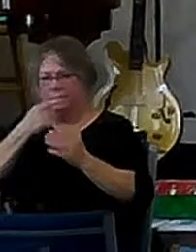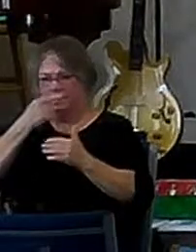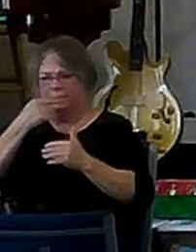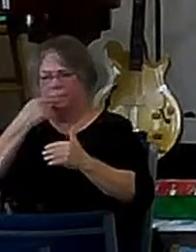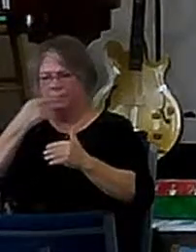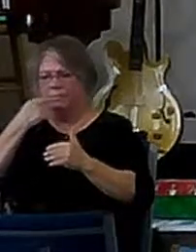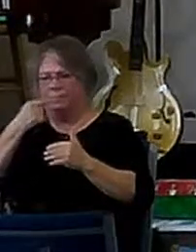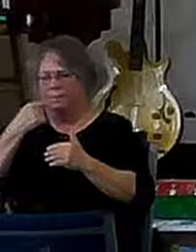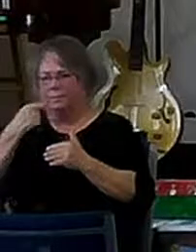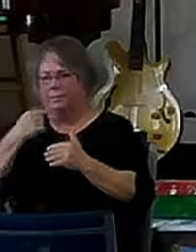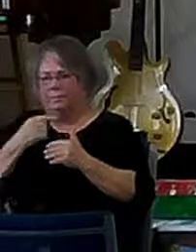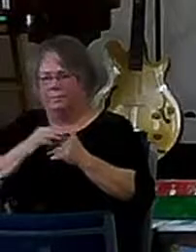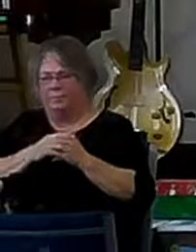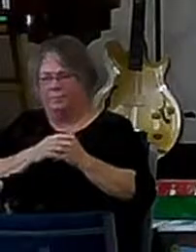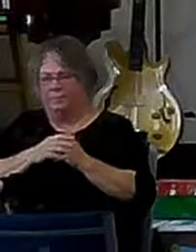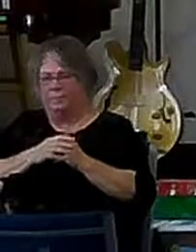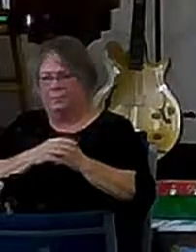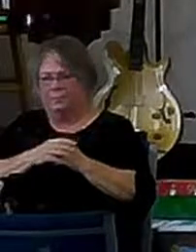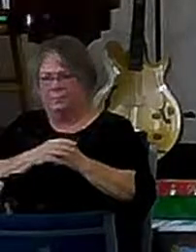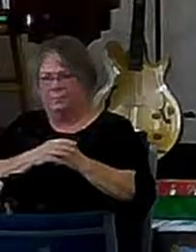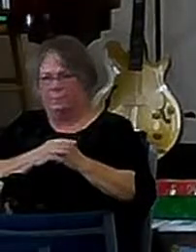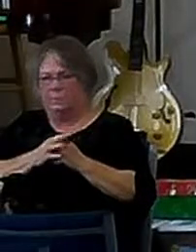life at this moment.